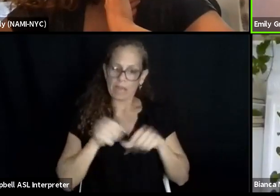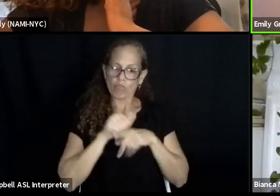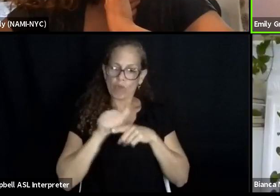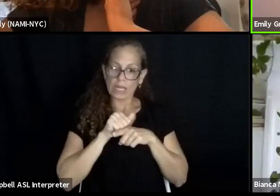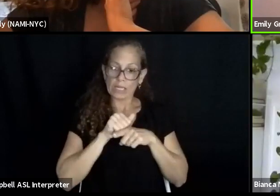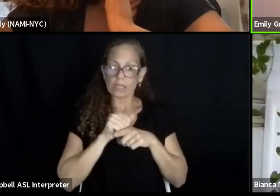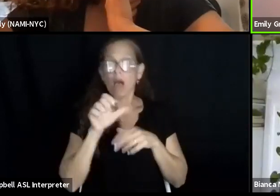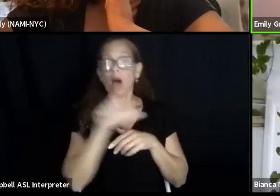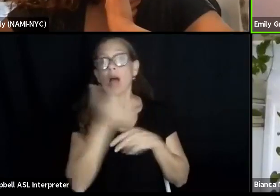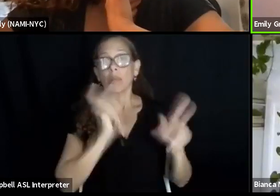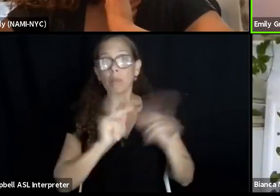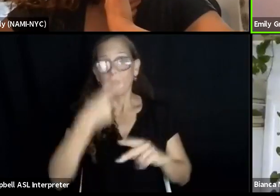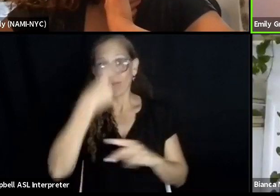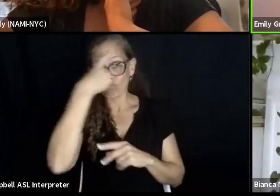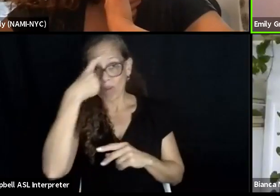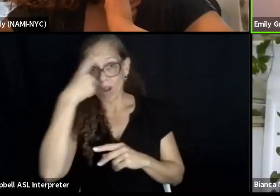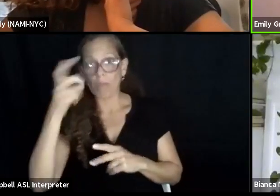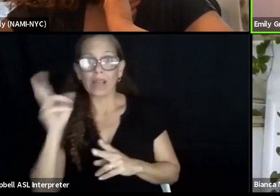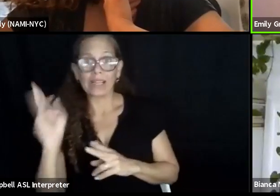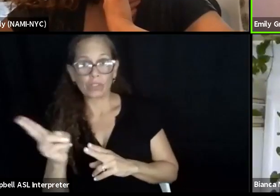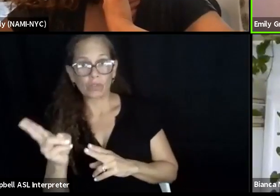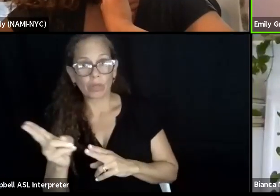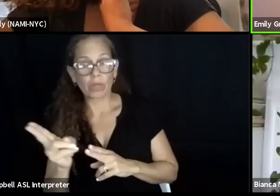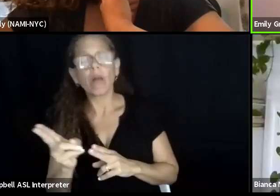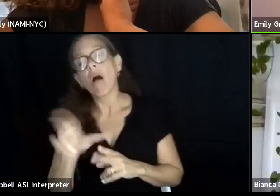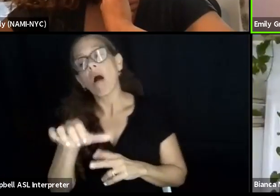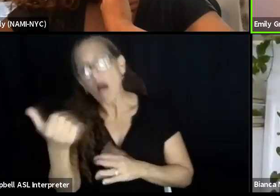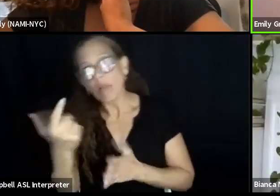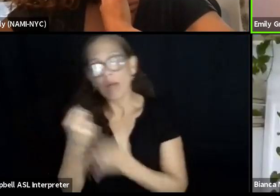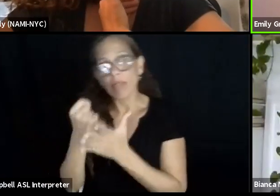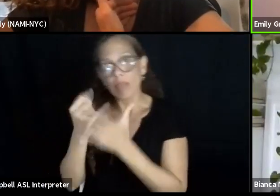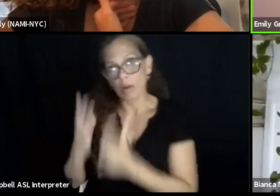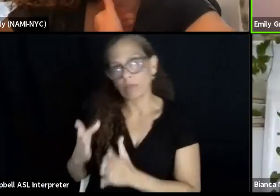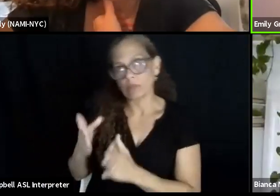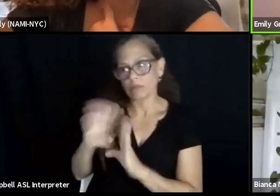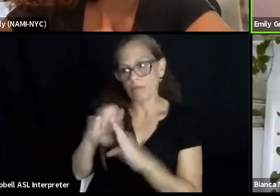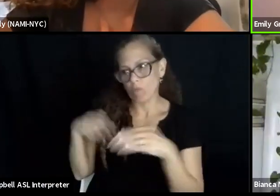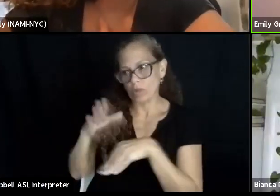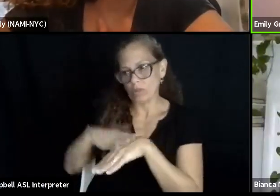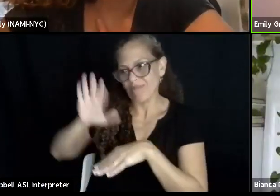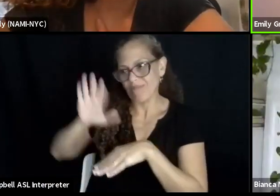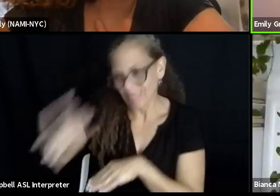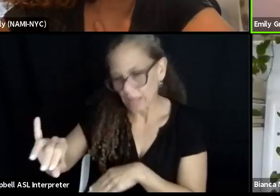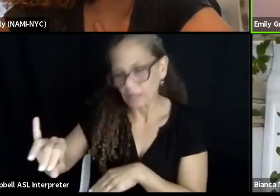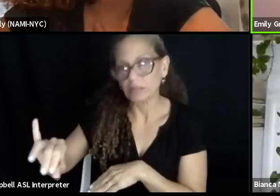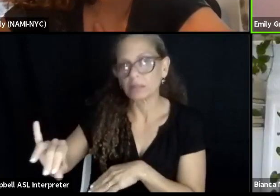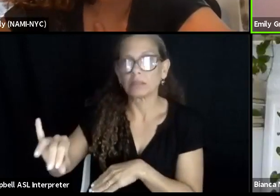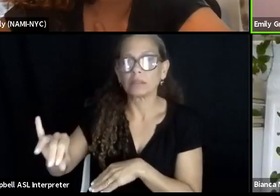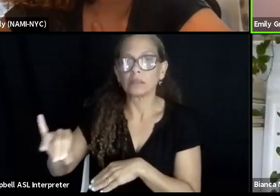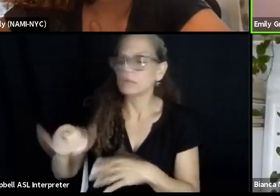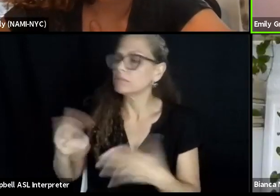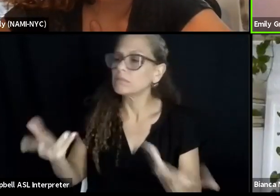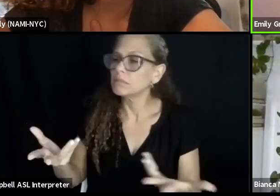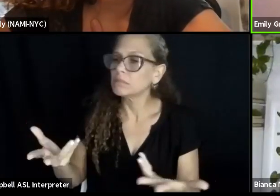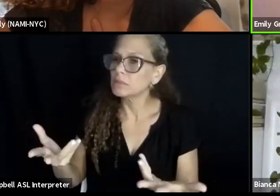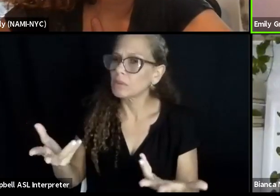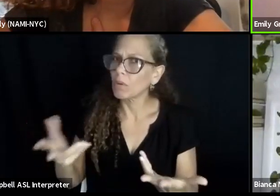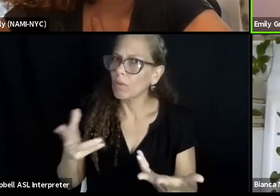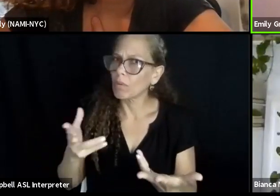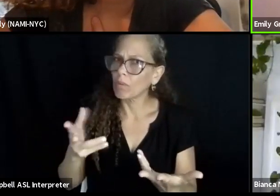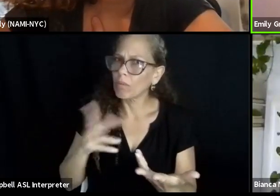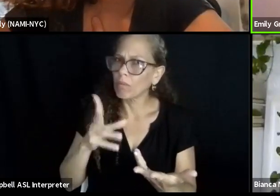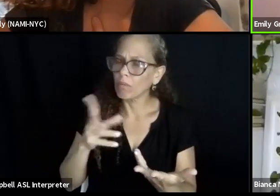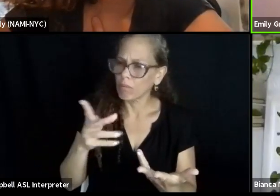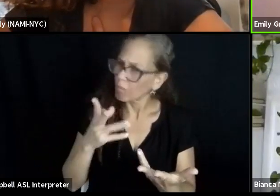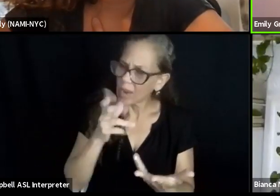are other therapies that address that. And I often get asked, why didn't you just address your trauma first? And